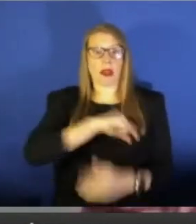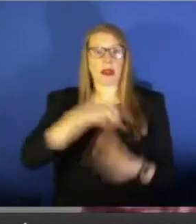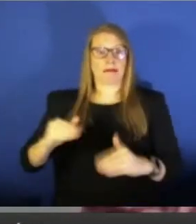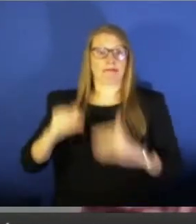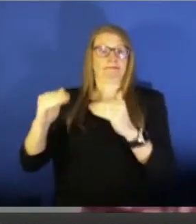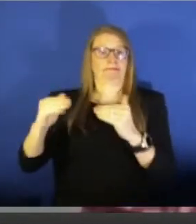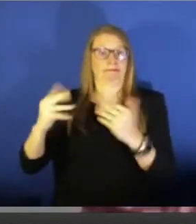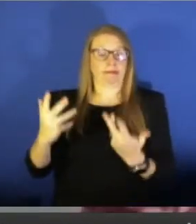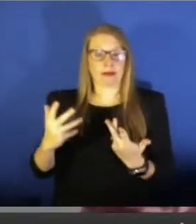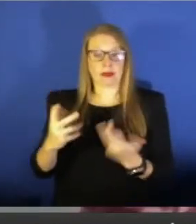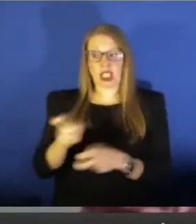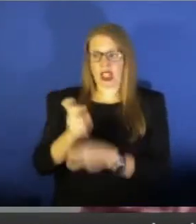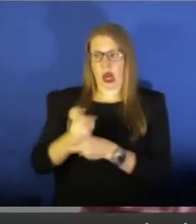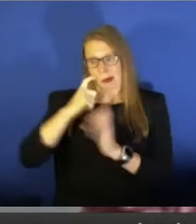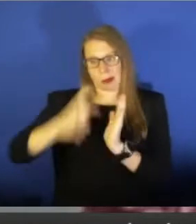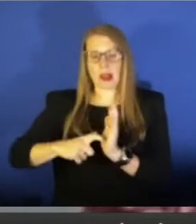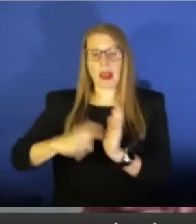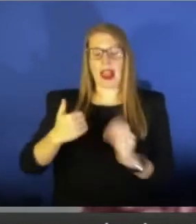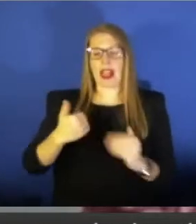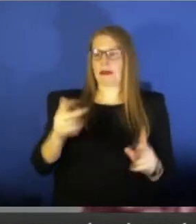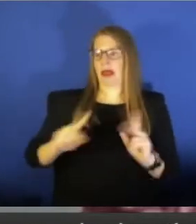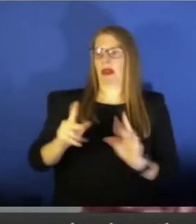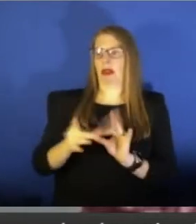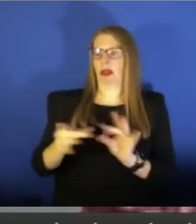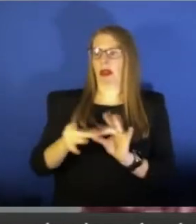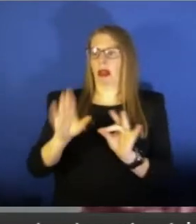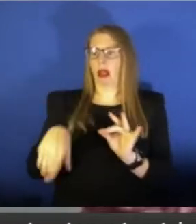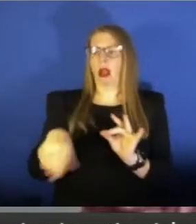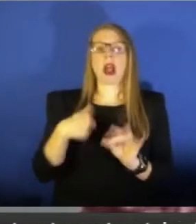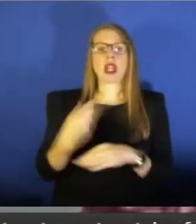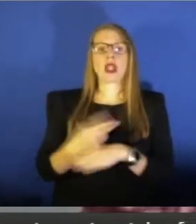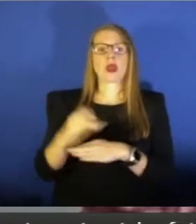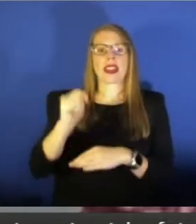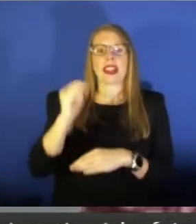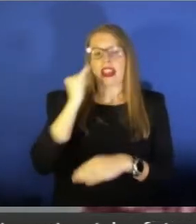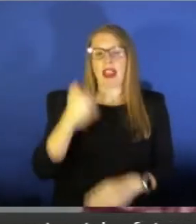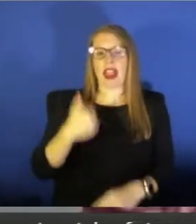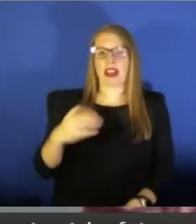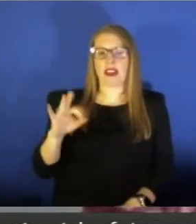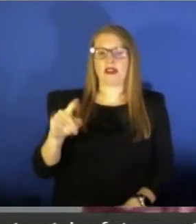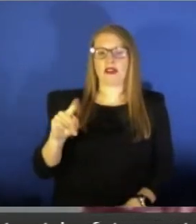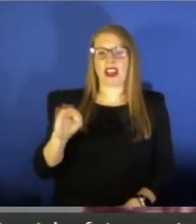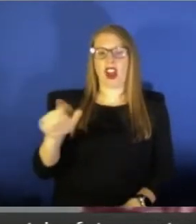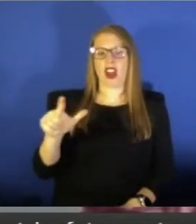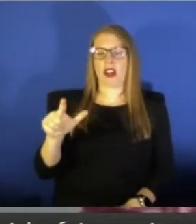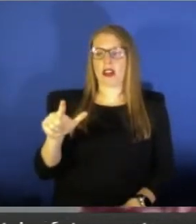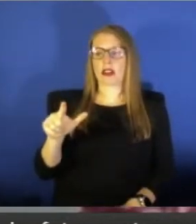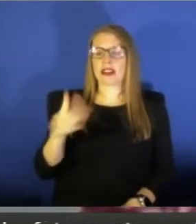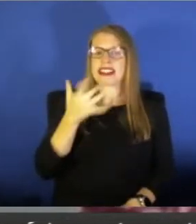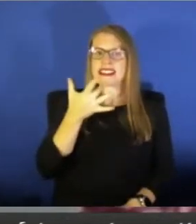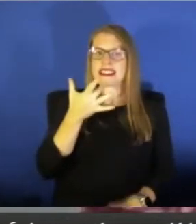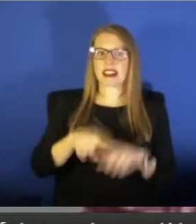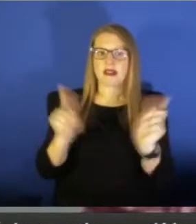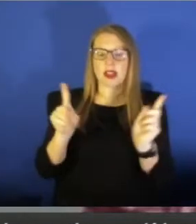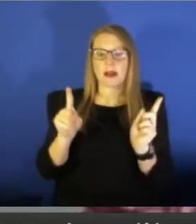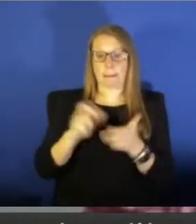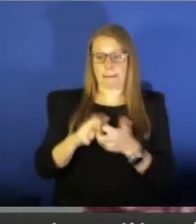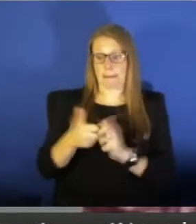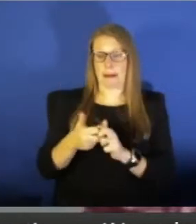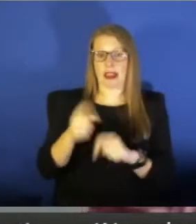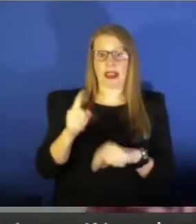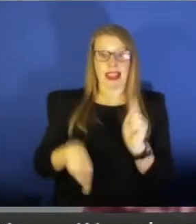the community, and the police departments, yes. sheriff's departments doing such a really good job. And I wanted to talk with Sergeant Blackwell because you all have started meeting